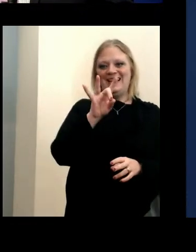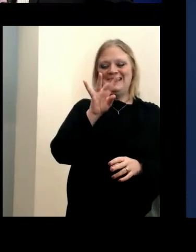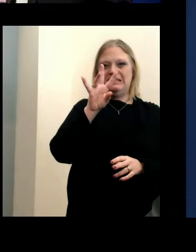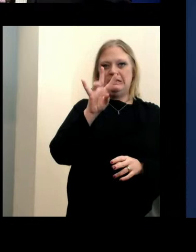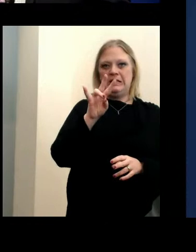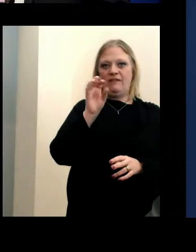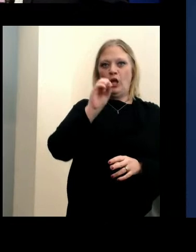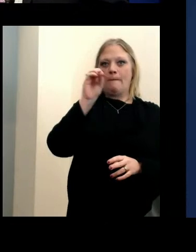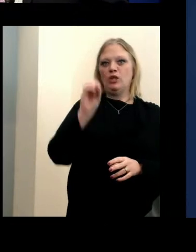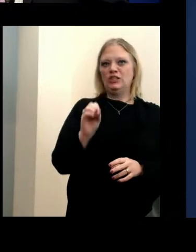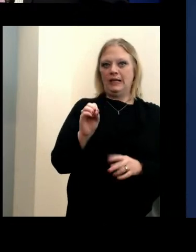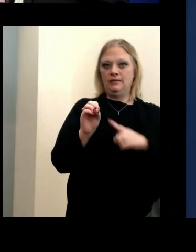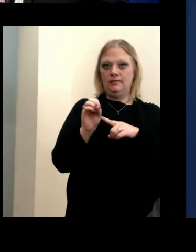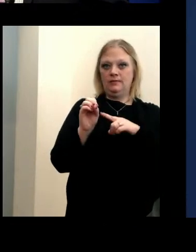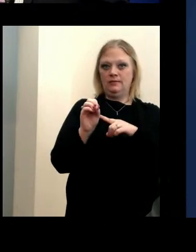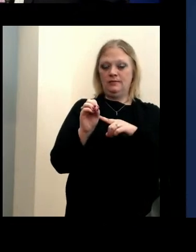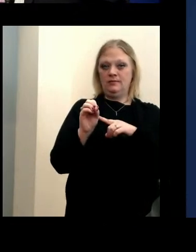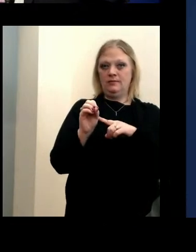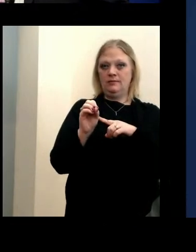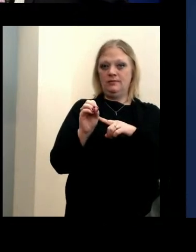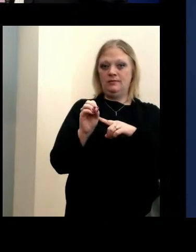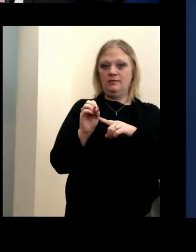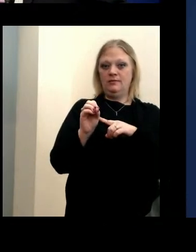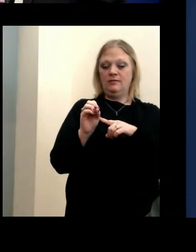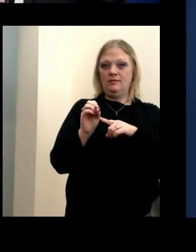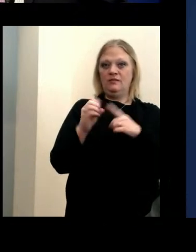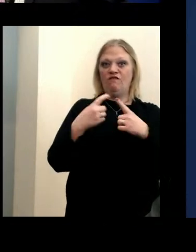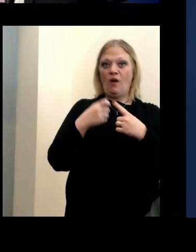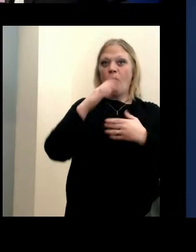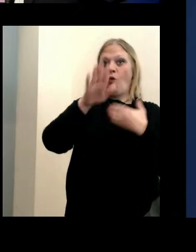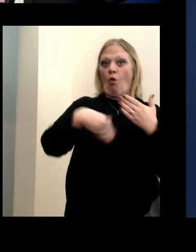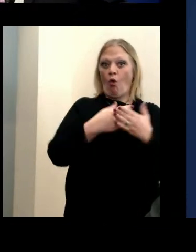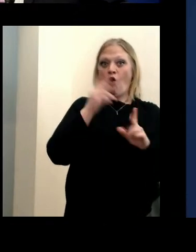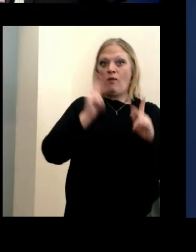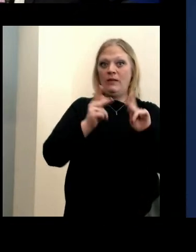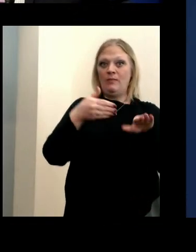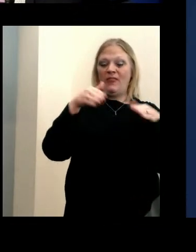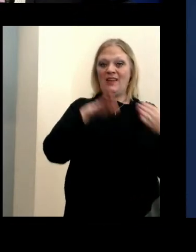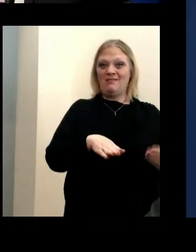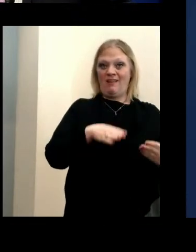87% of all people who've died in the last 4 months are white.